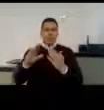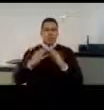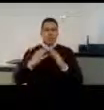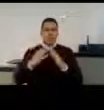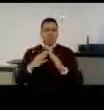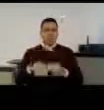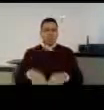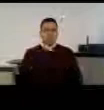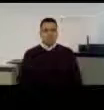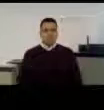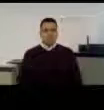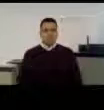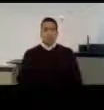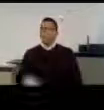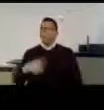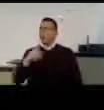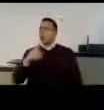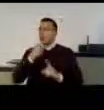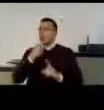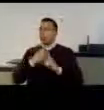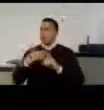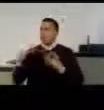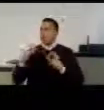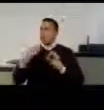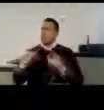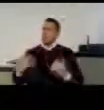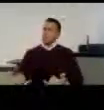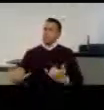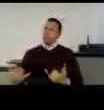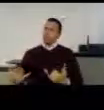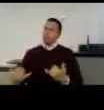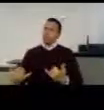Can you please help us navigate the present as parent advocates?